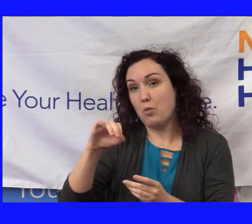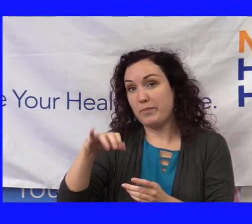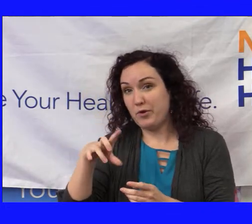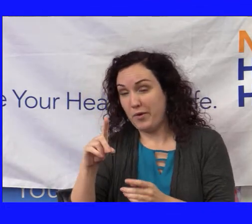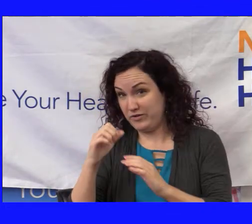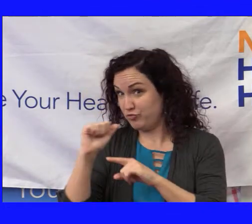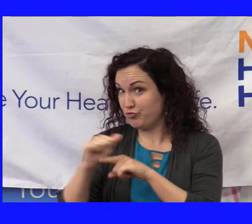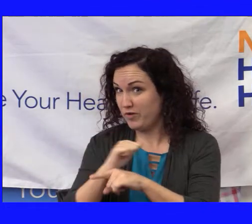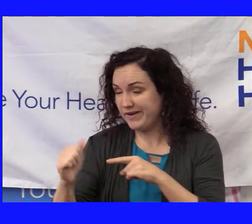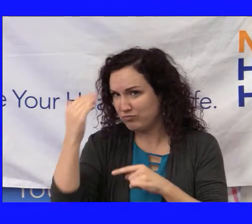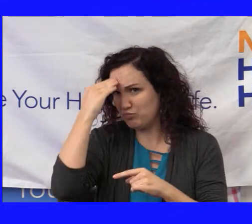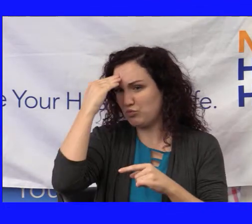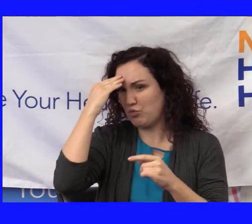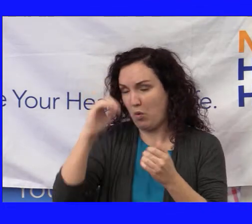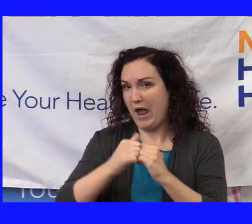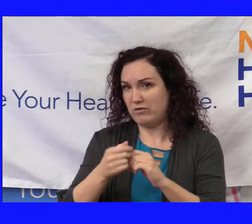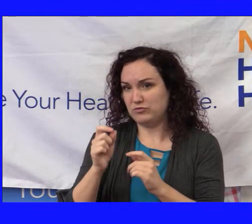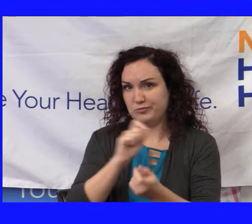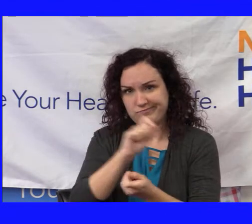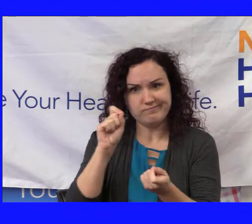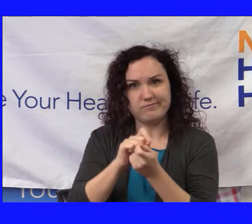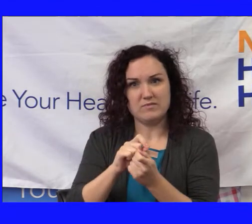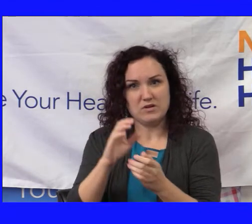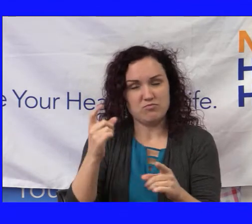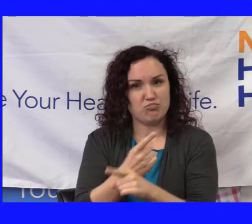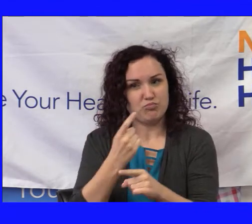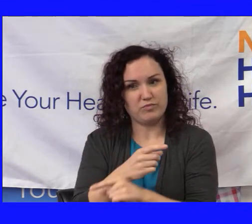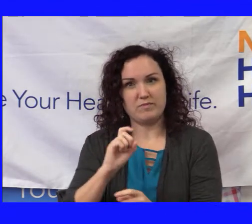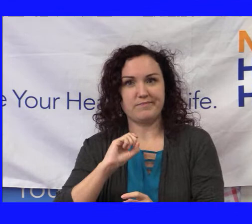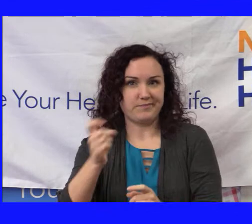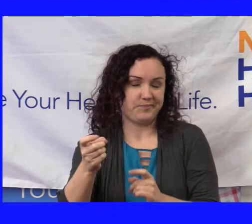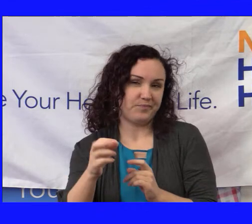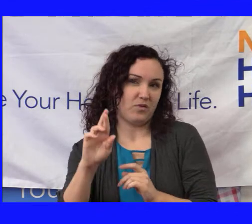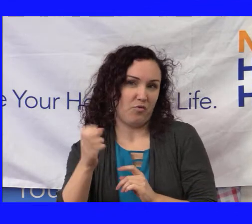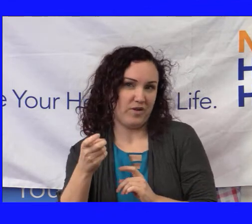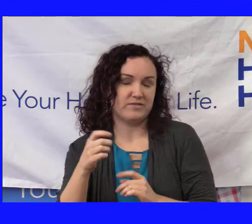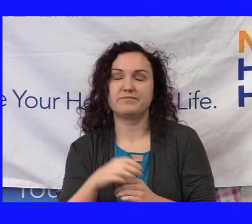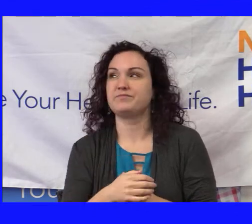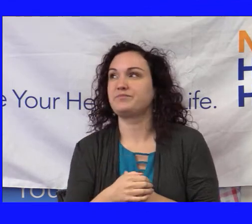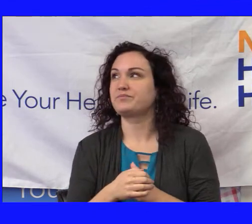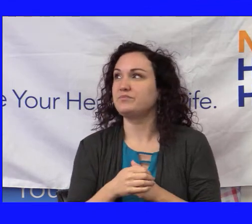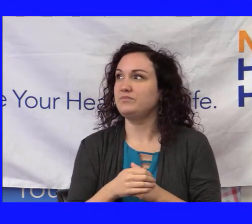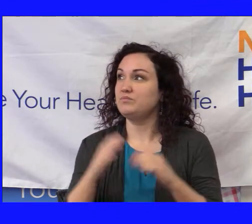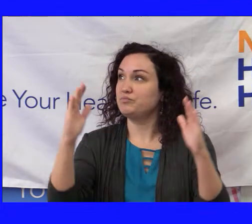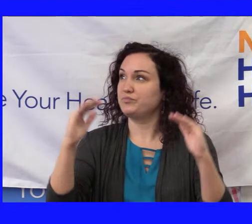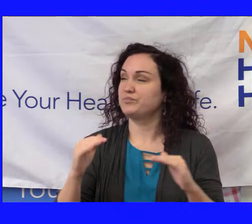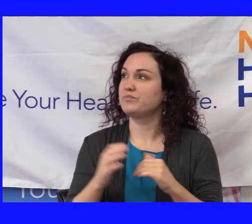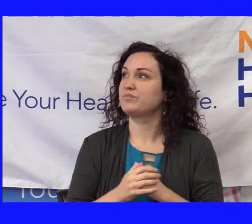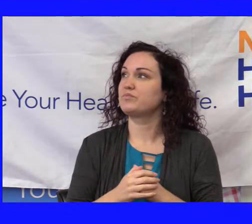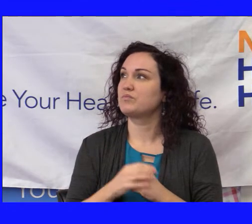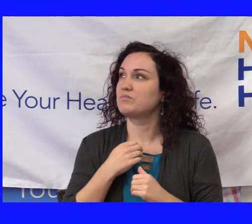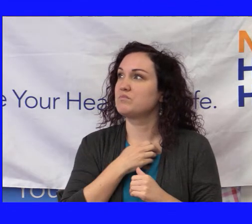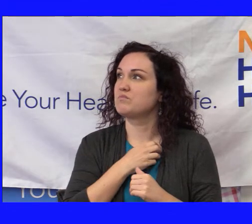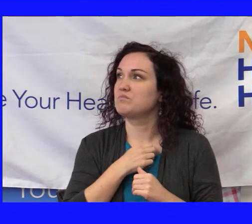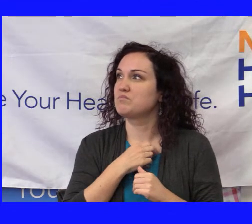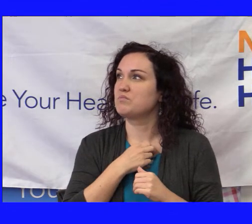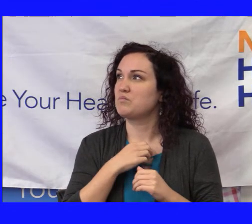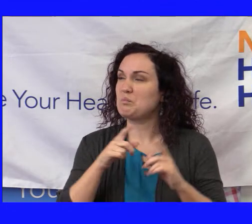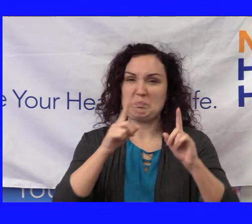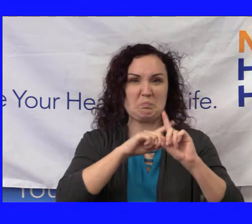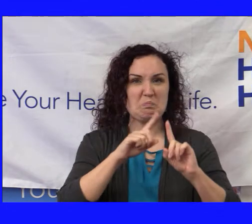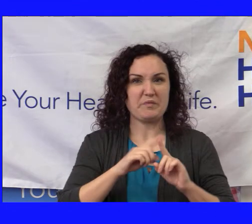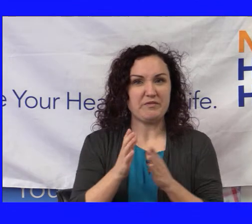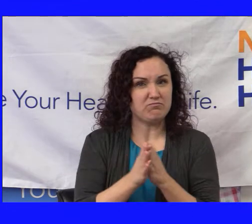for dental procedures. Next slide. We have lots of different initiatives that we are proud